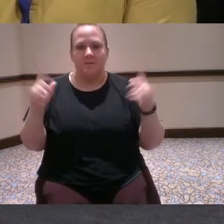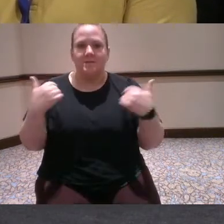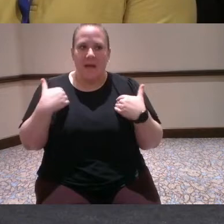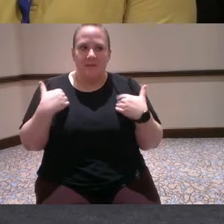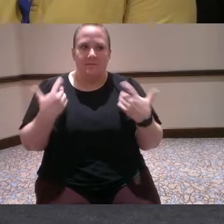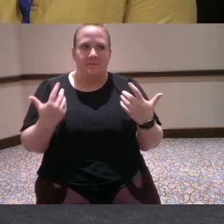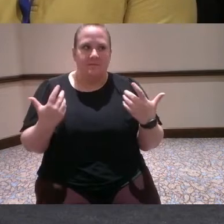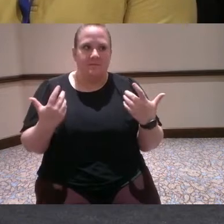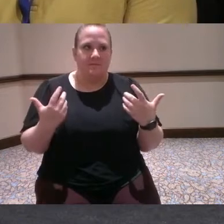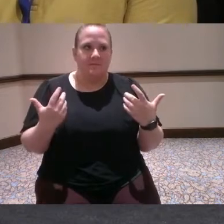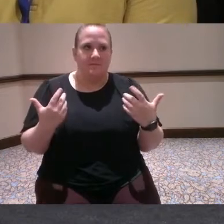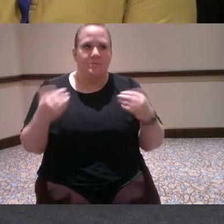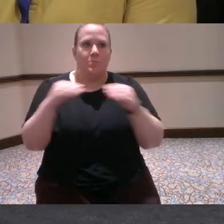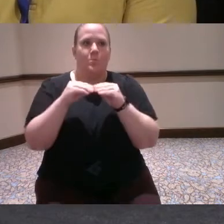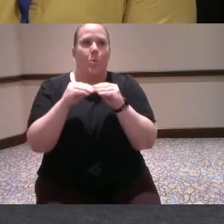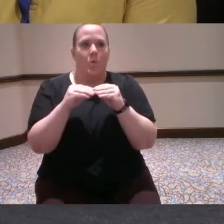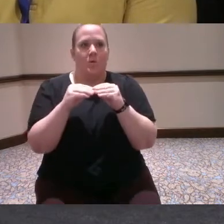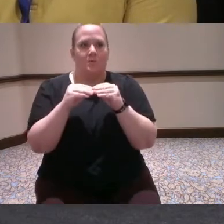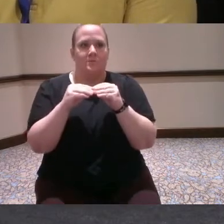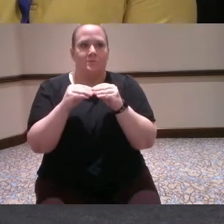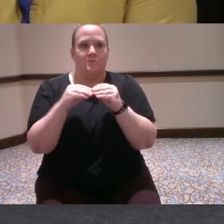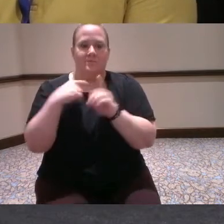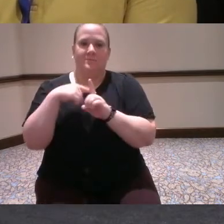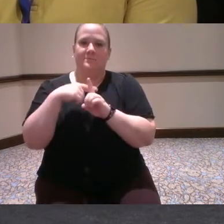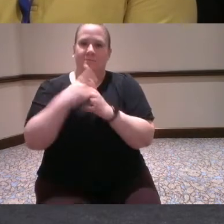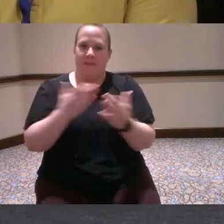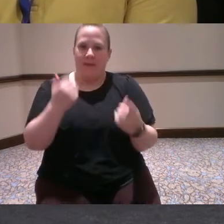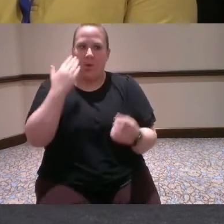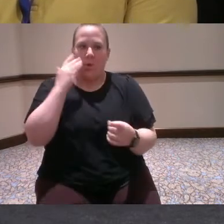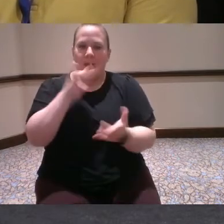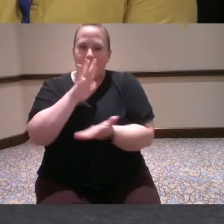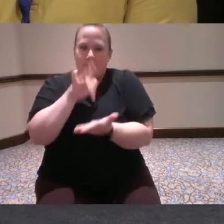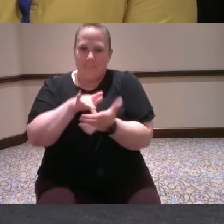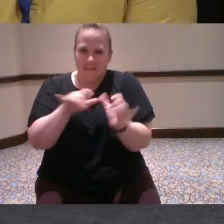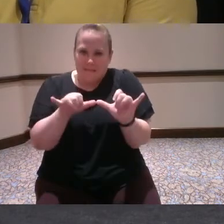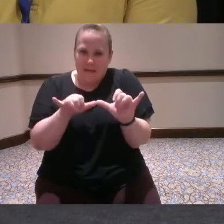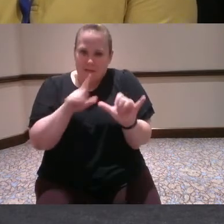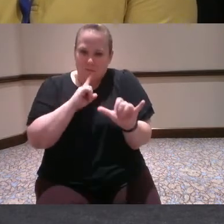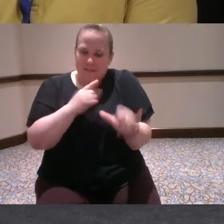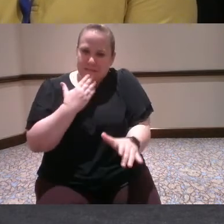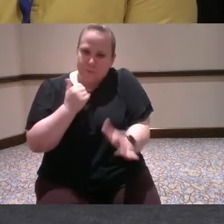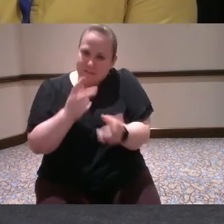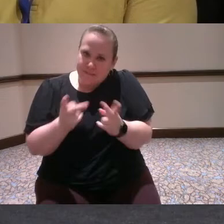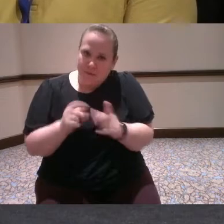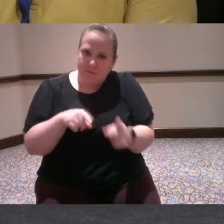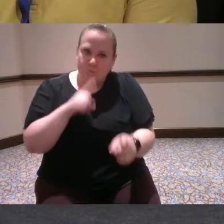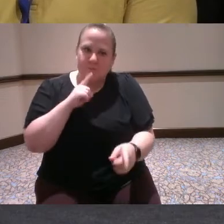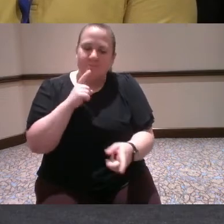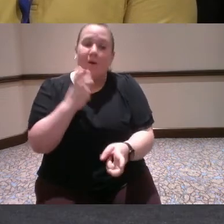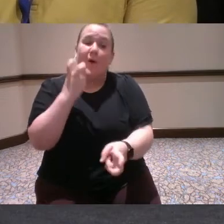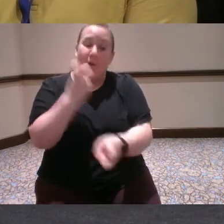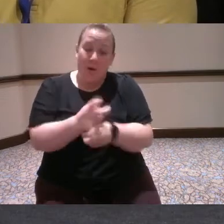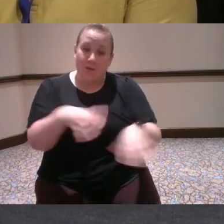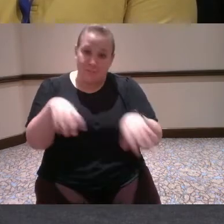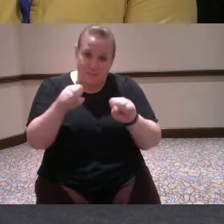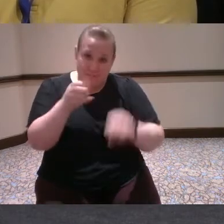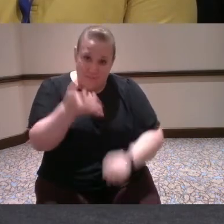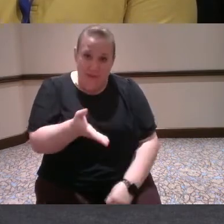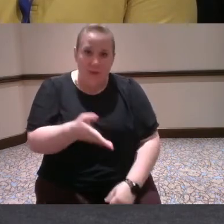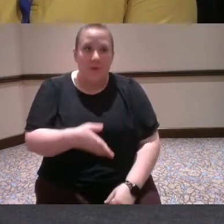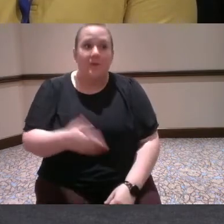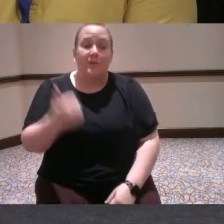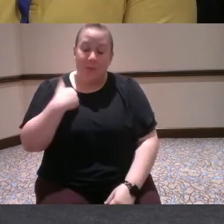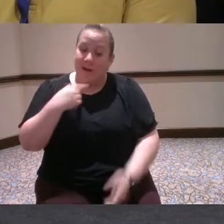so much more going for it, I think. That mid-sized sweet spot, and it's a very difficult place to occupy. You know, you do